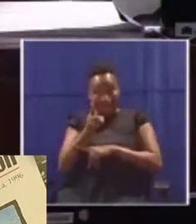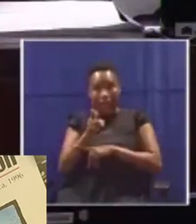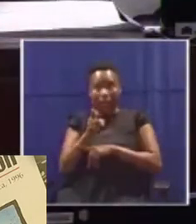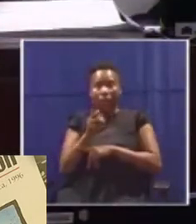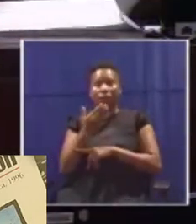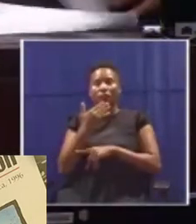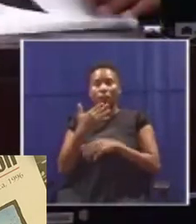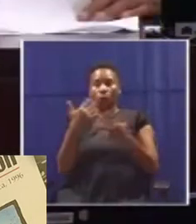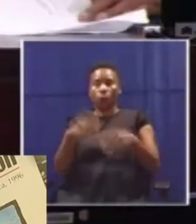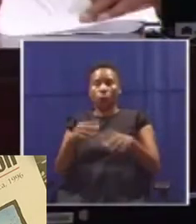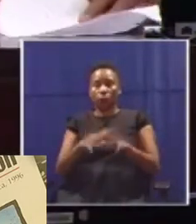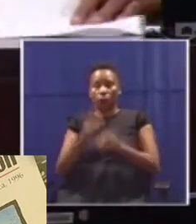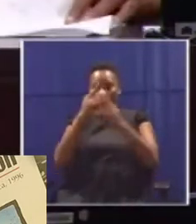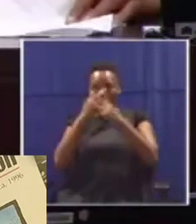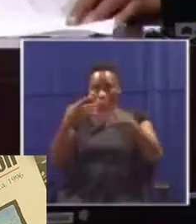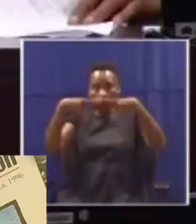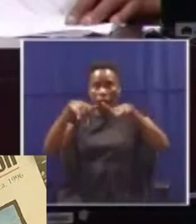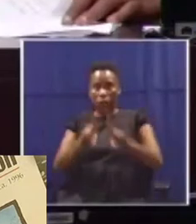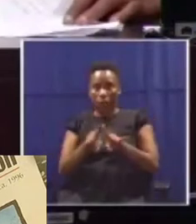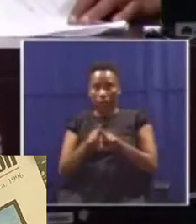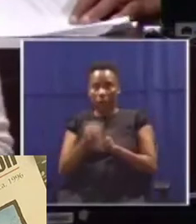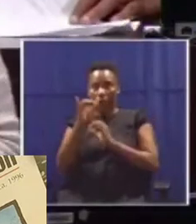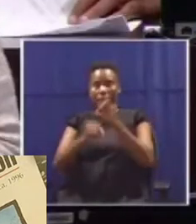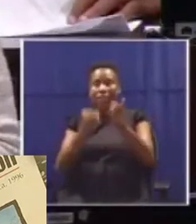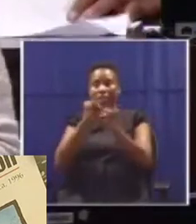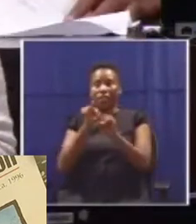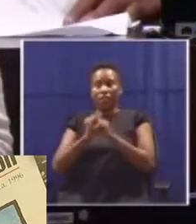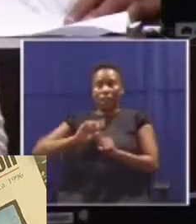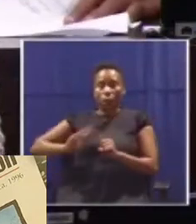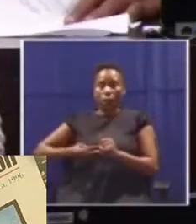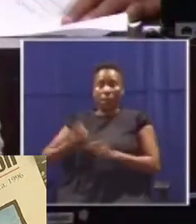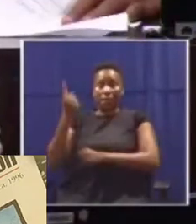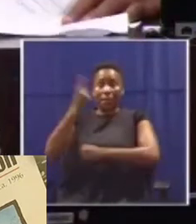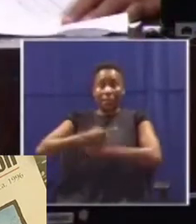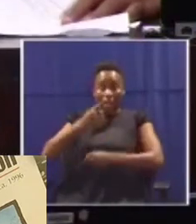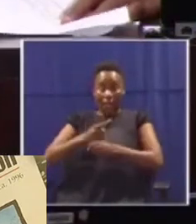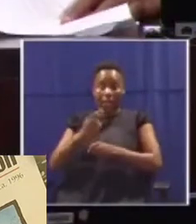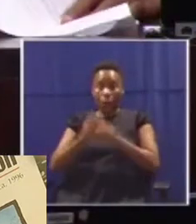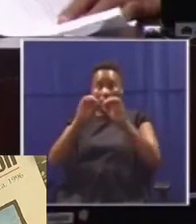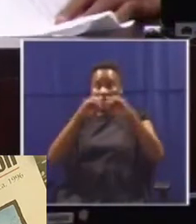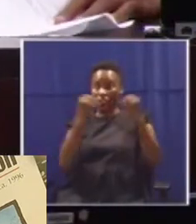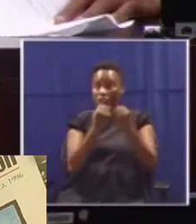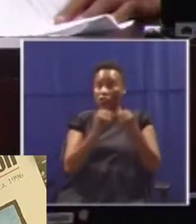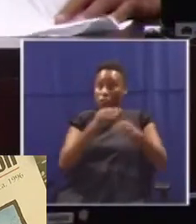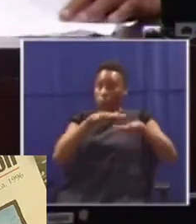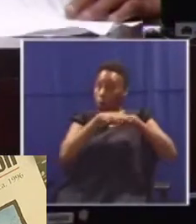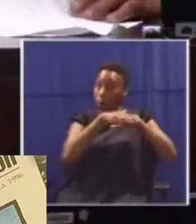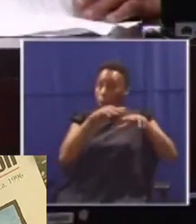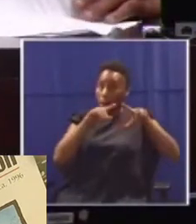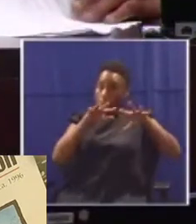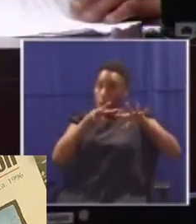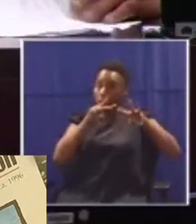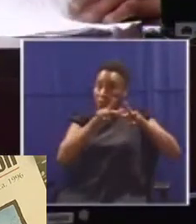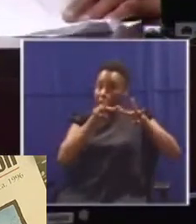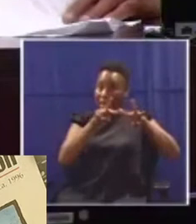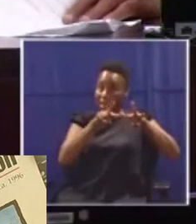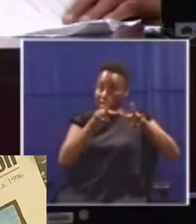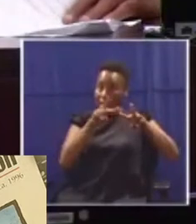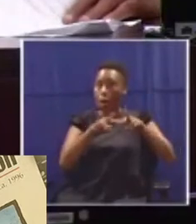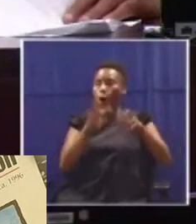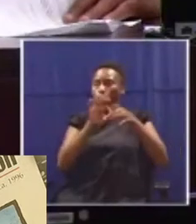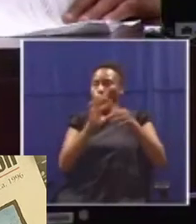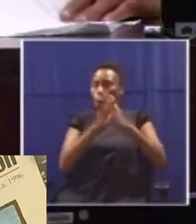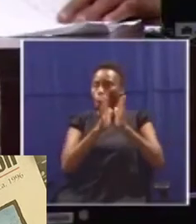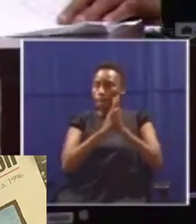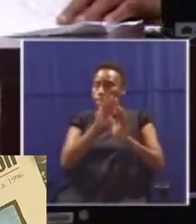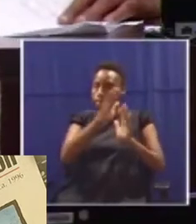Chair, the International Women's Day Organization's website, homepage, challenges